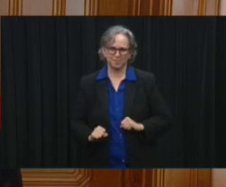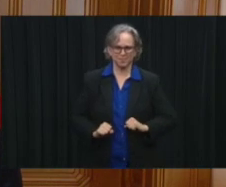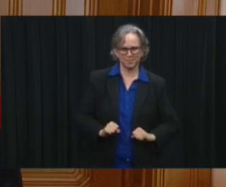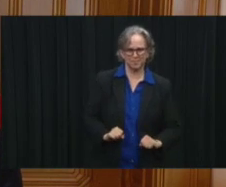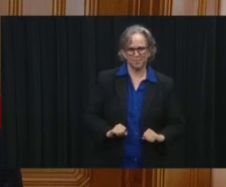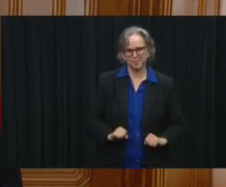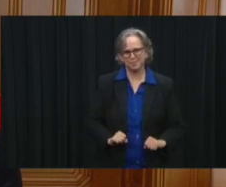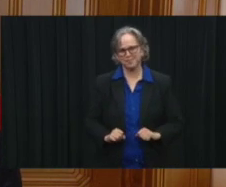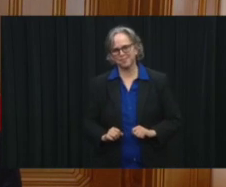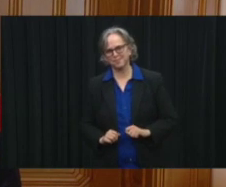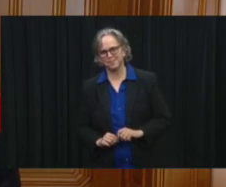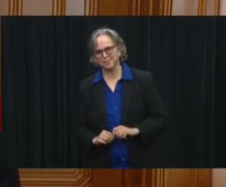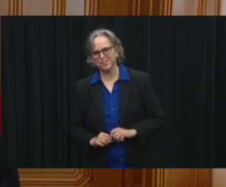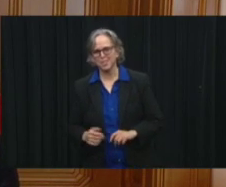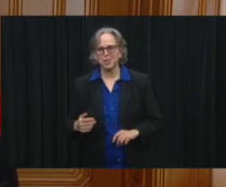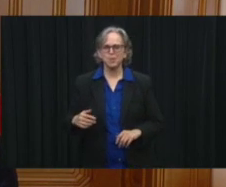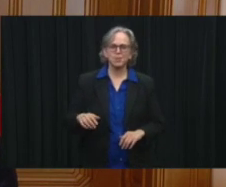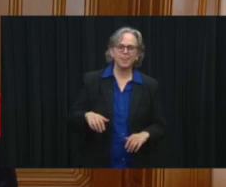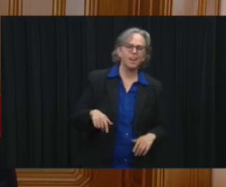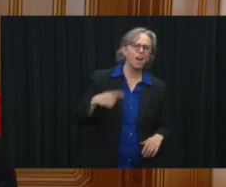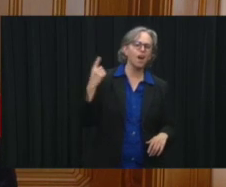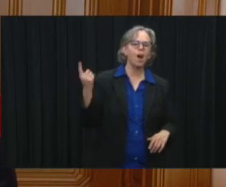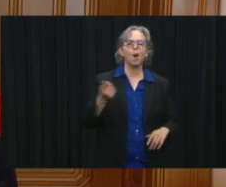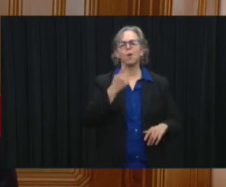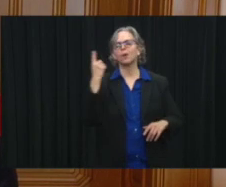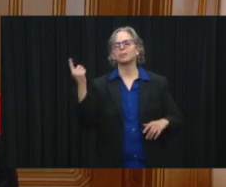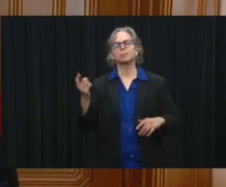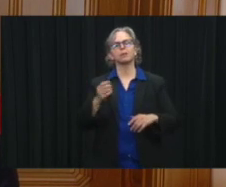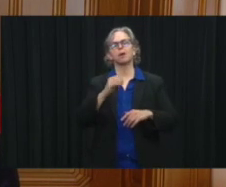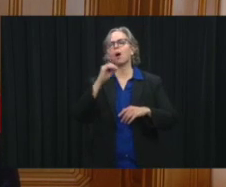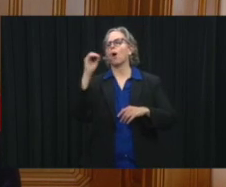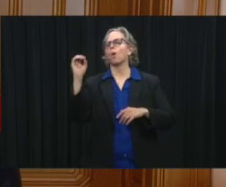We've always been Ohio strong.